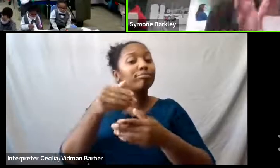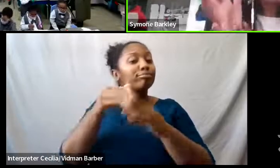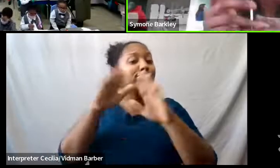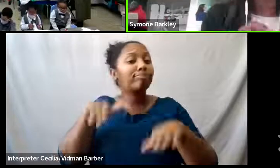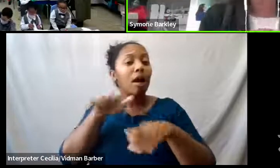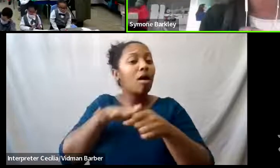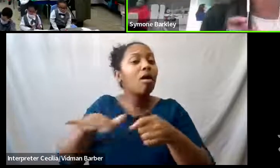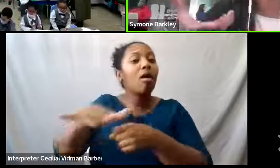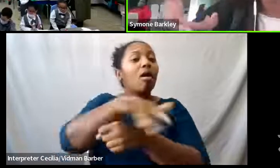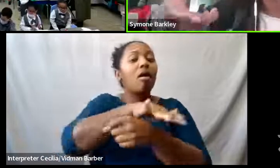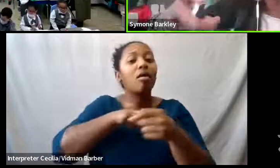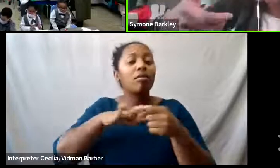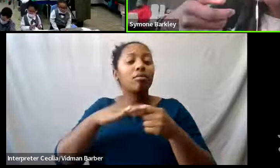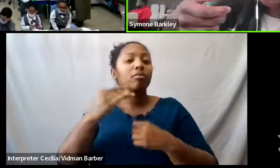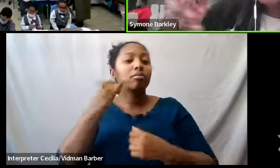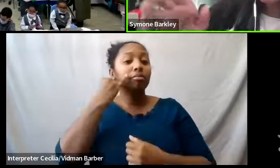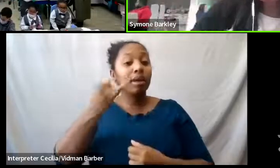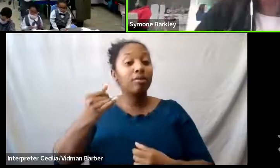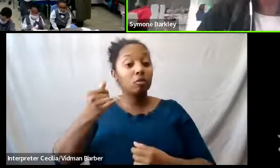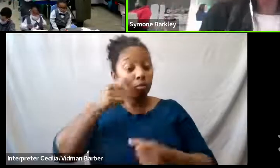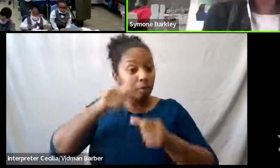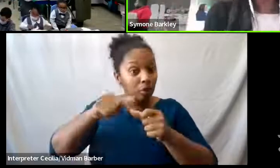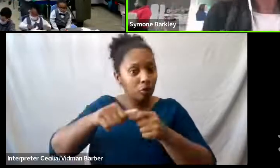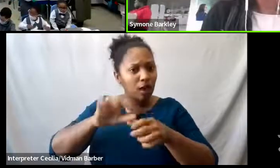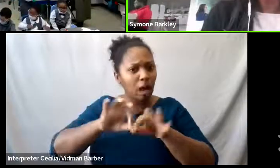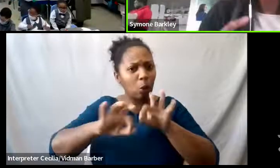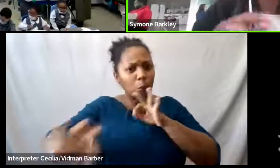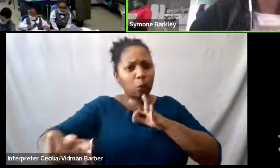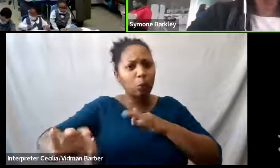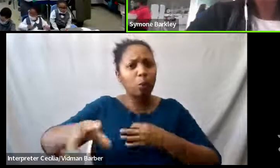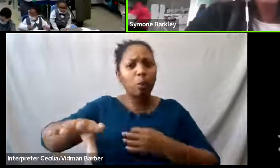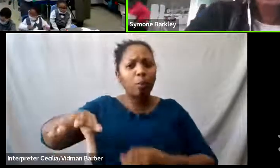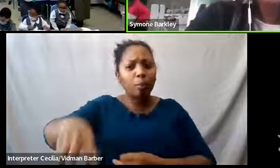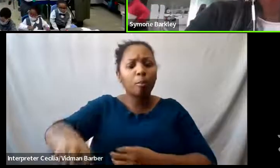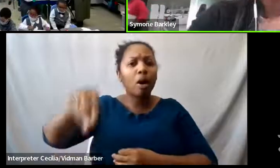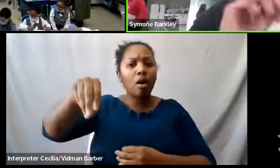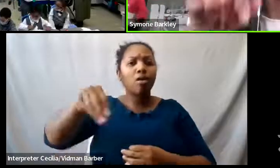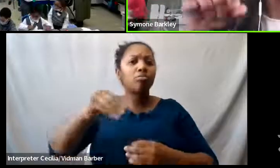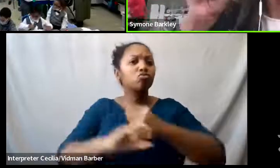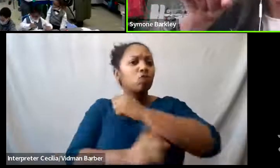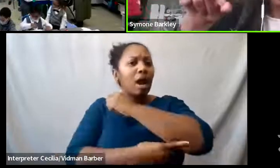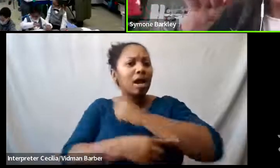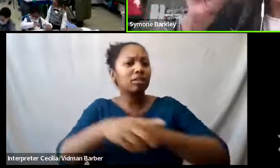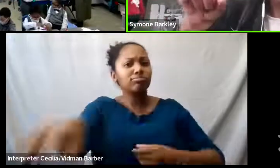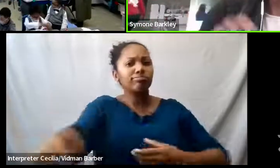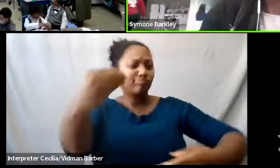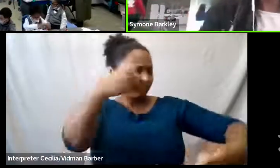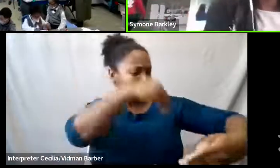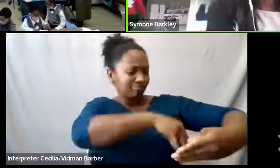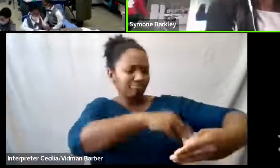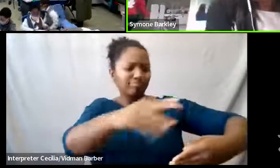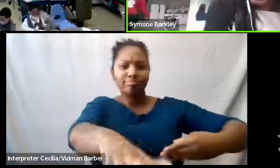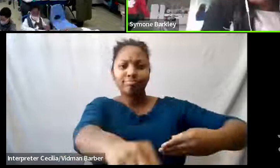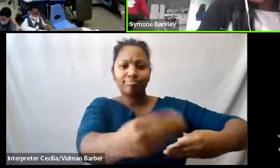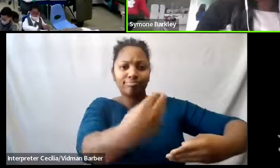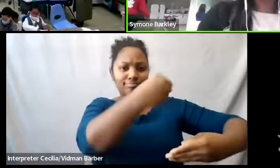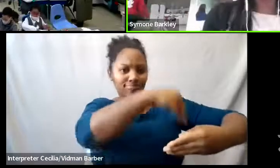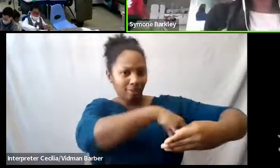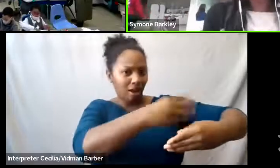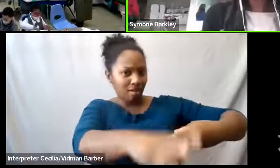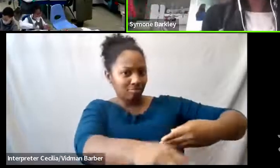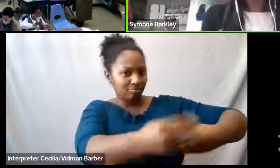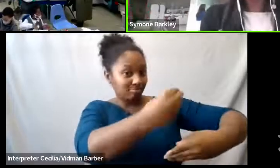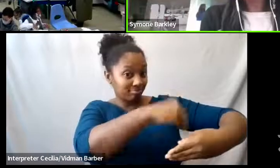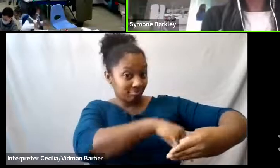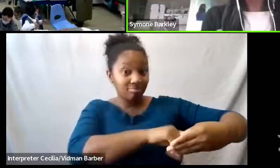or with your trash grabbers, if you get one, then you could also put your trash that you collect inside this